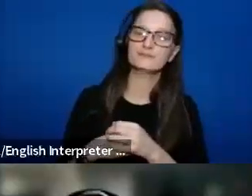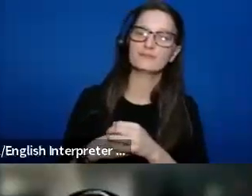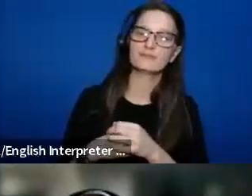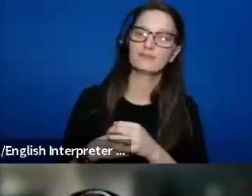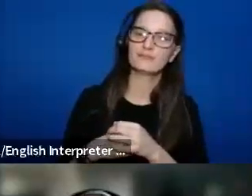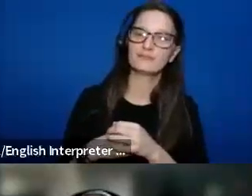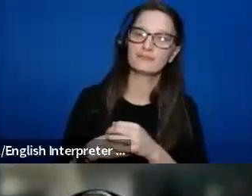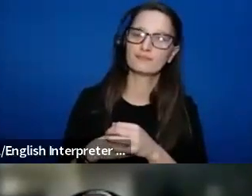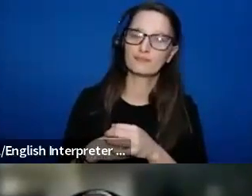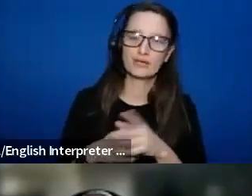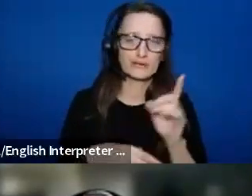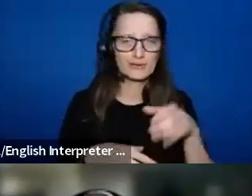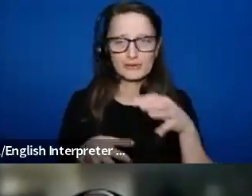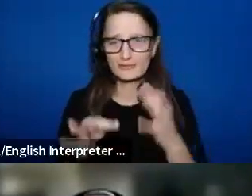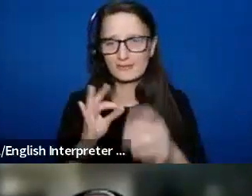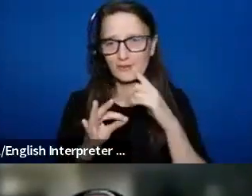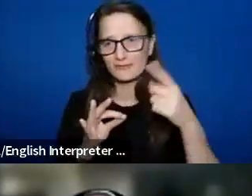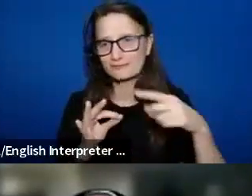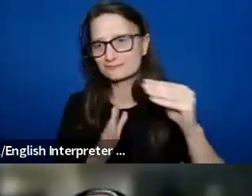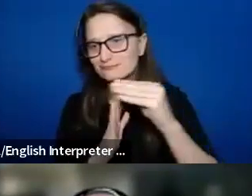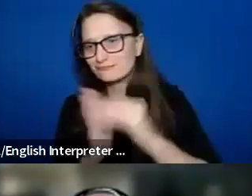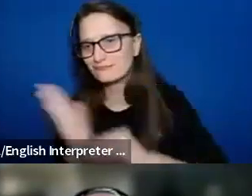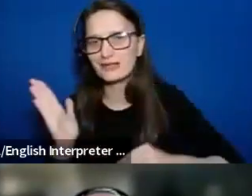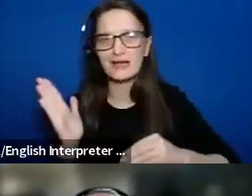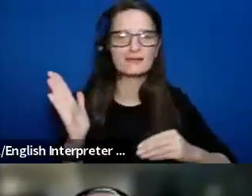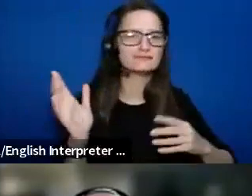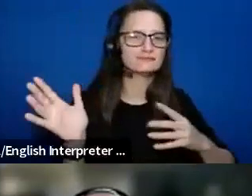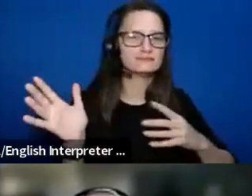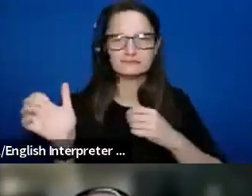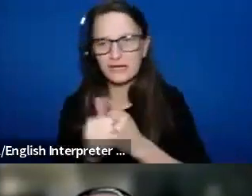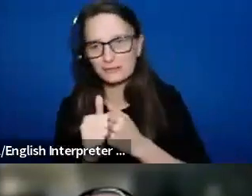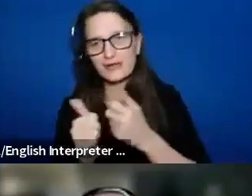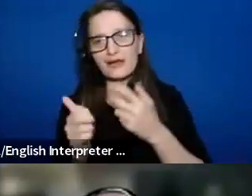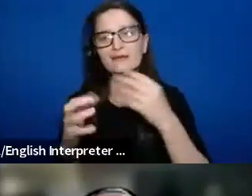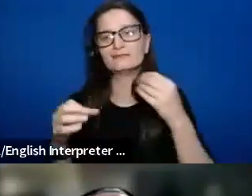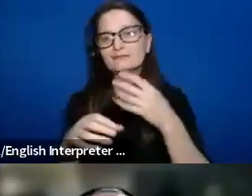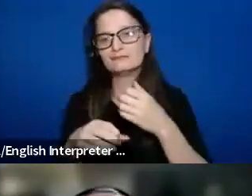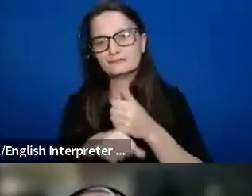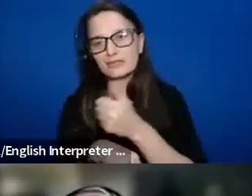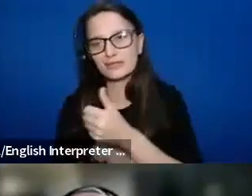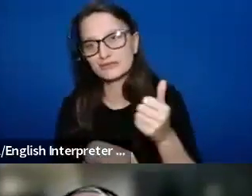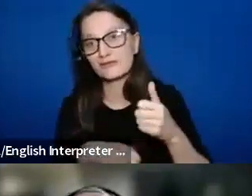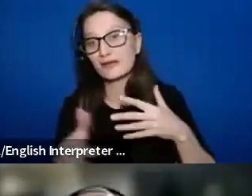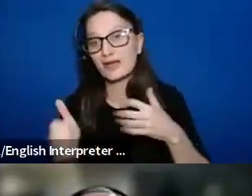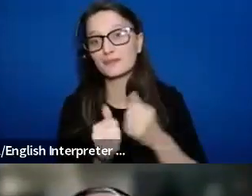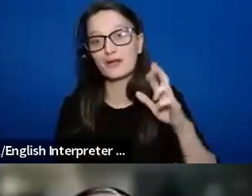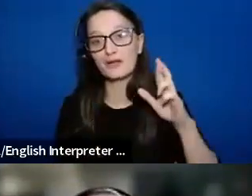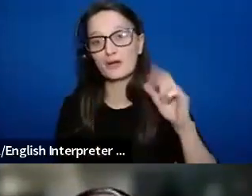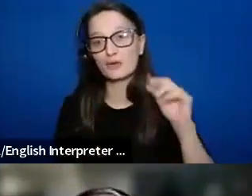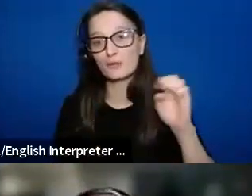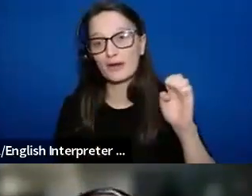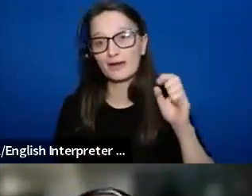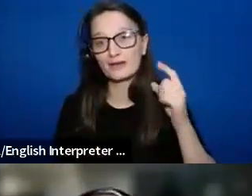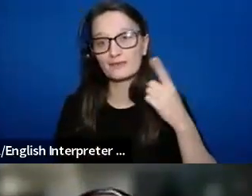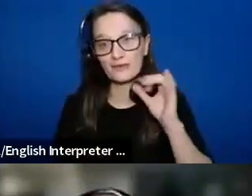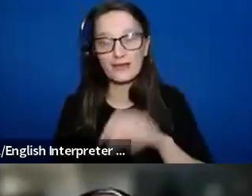should be relatively simple for folks to fill that out and get it updated and get yourselves an updated rate for that.